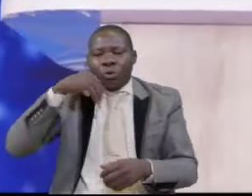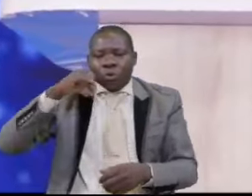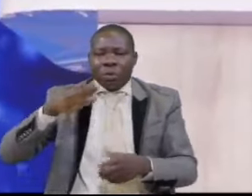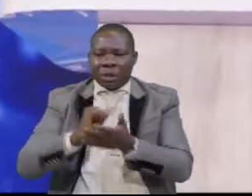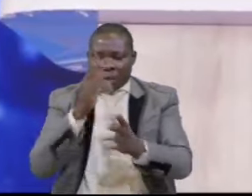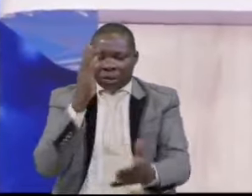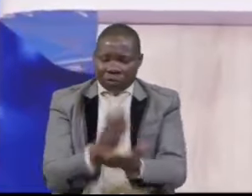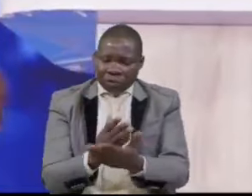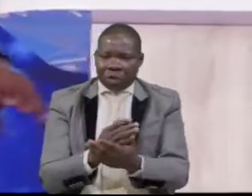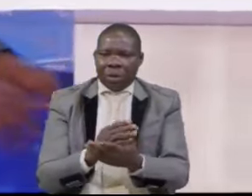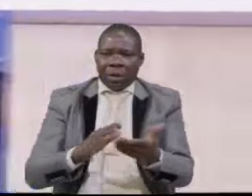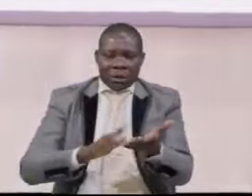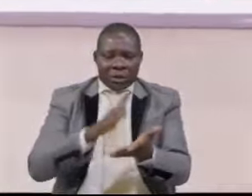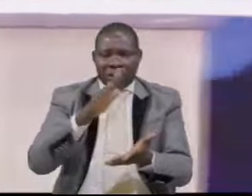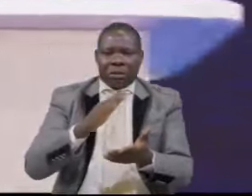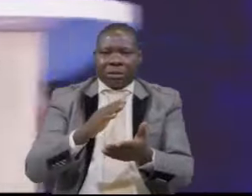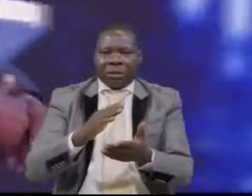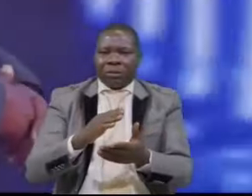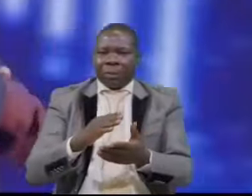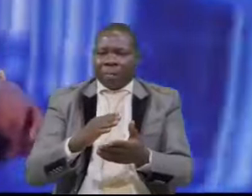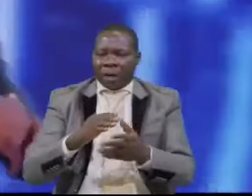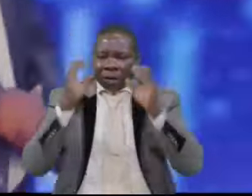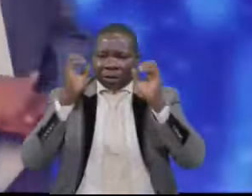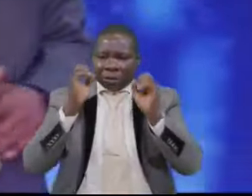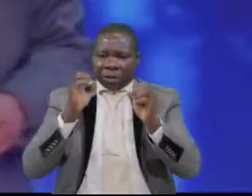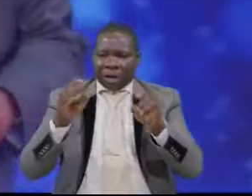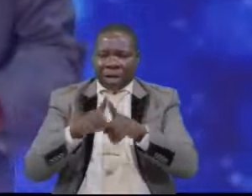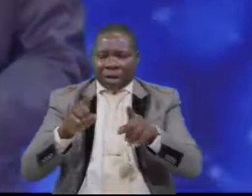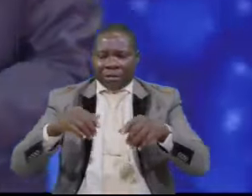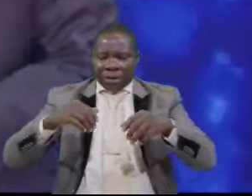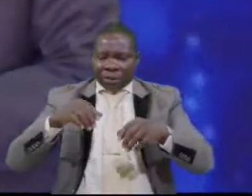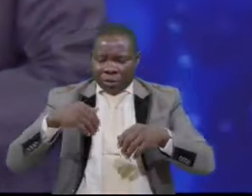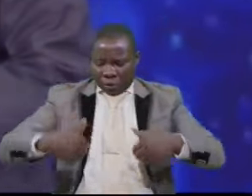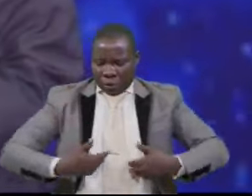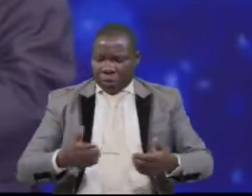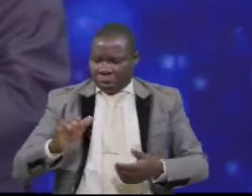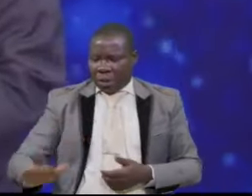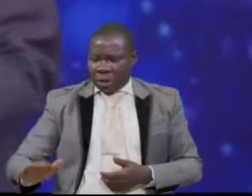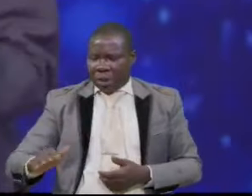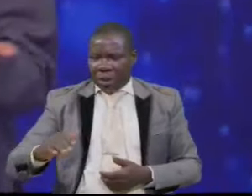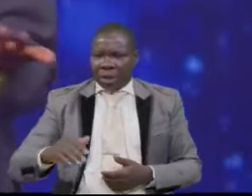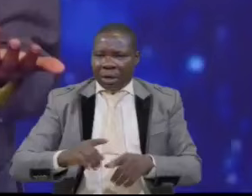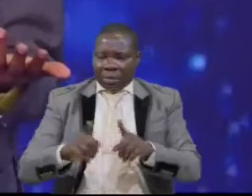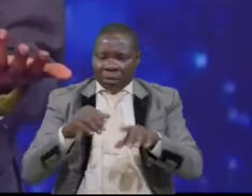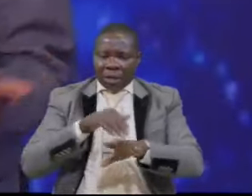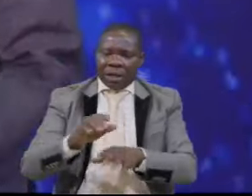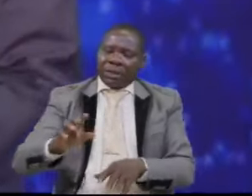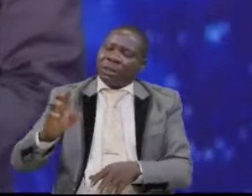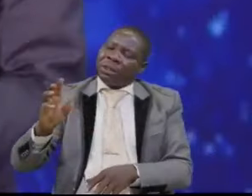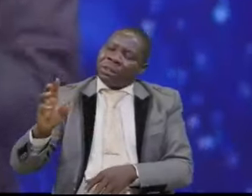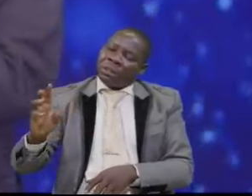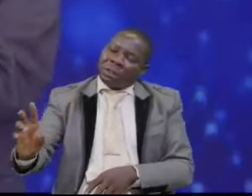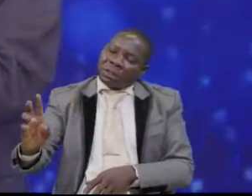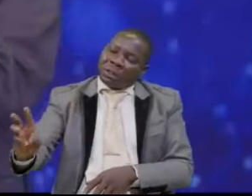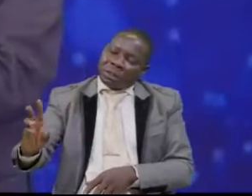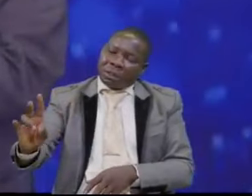when she was a teenager, and now at 67 she said, why? What's happening? The